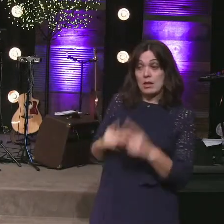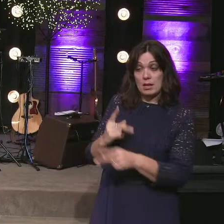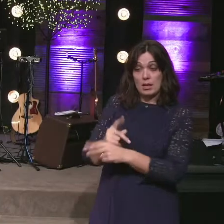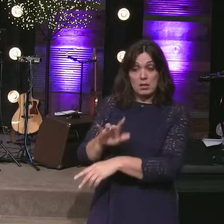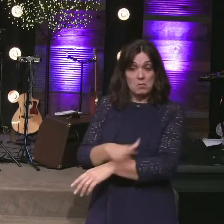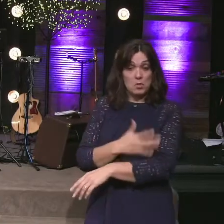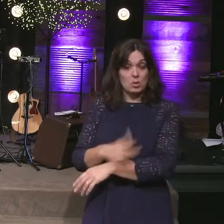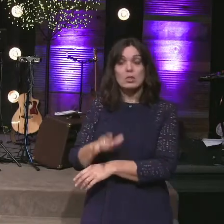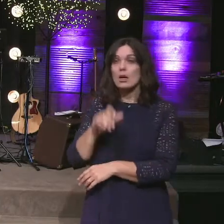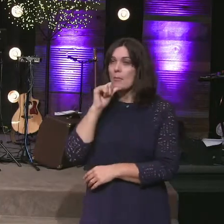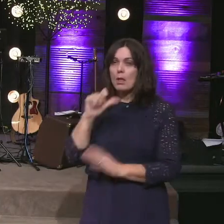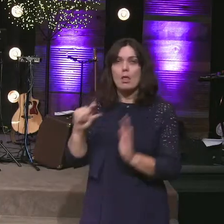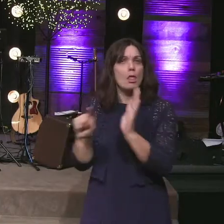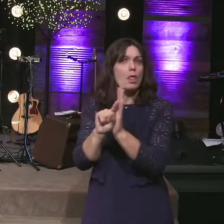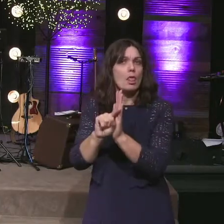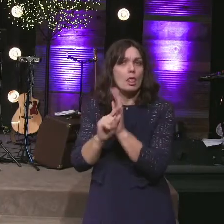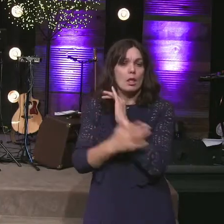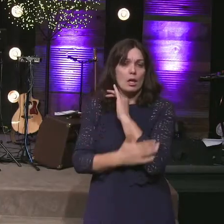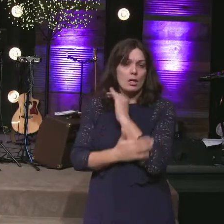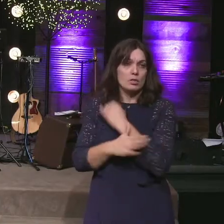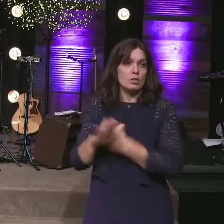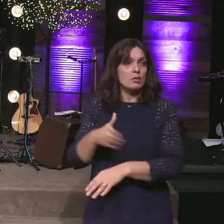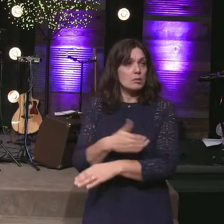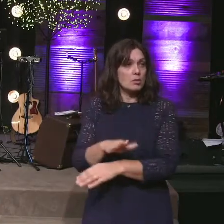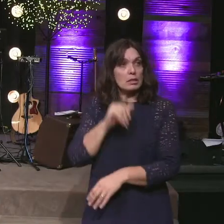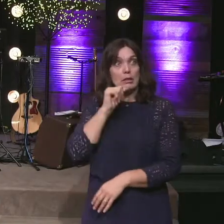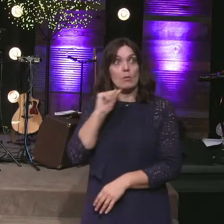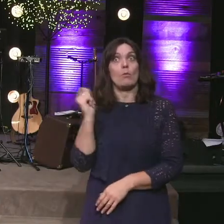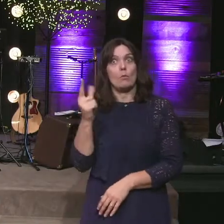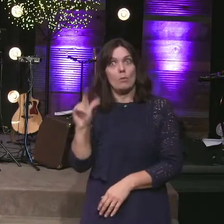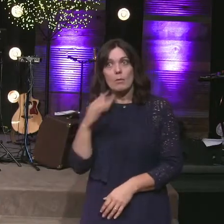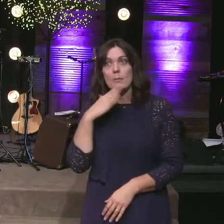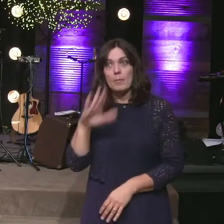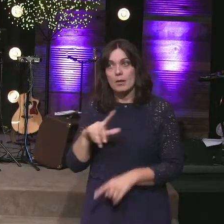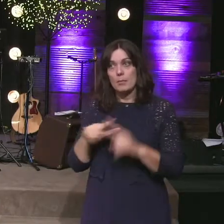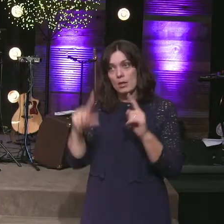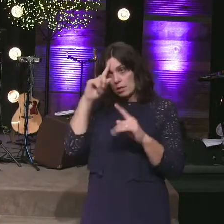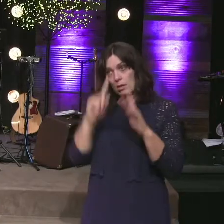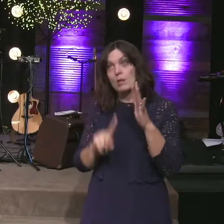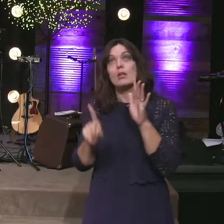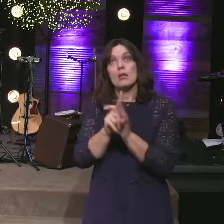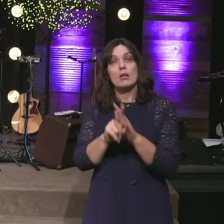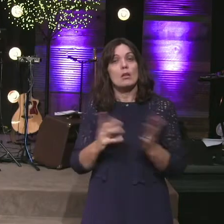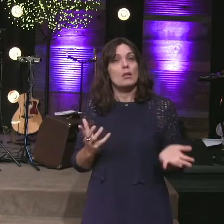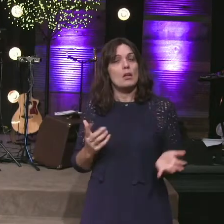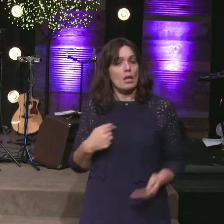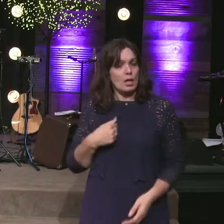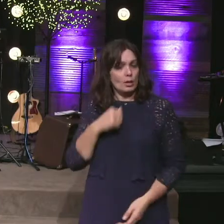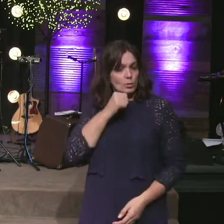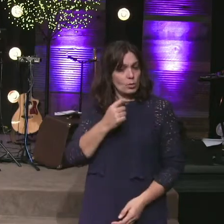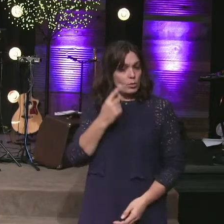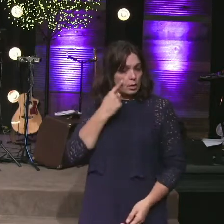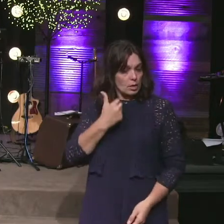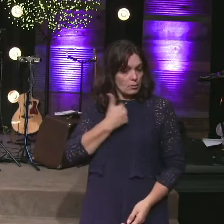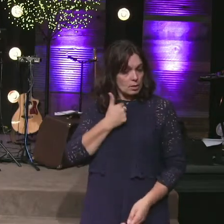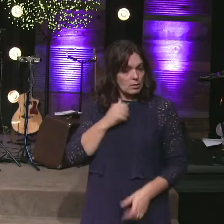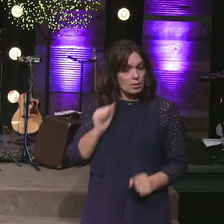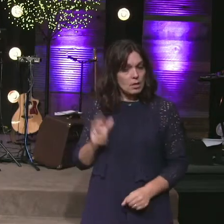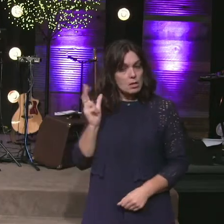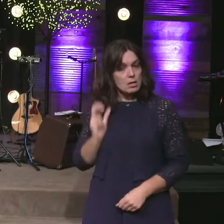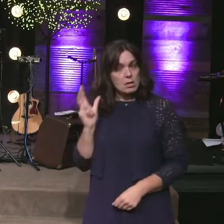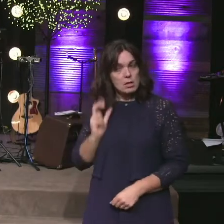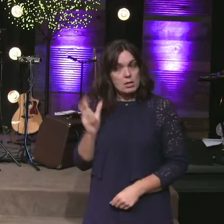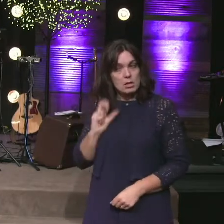dissing country music. It's not all like that. But here's what came to my mind. I don't think that I could listen to that kind of music for